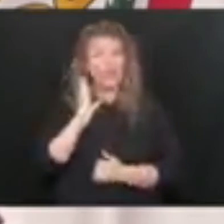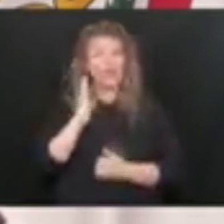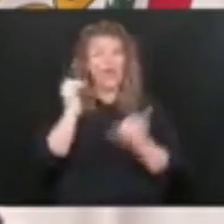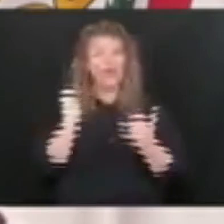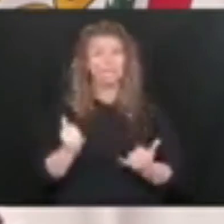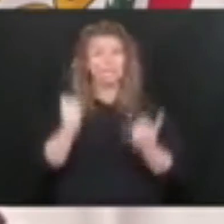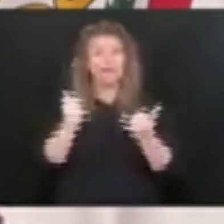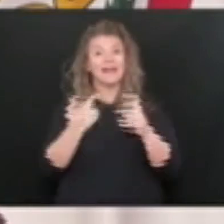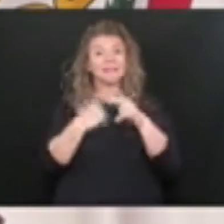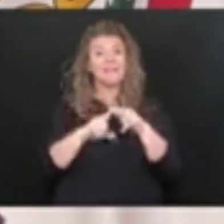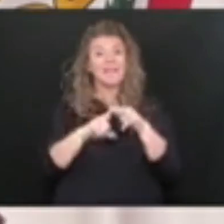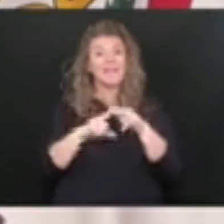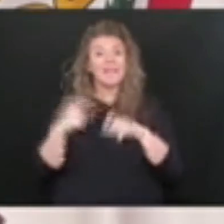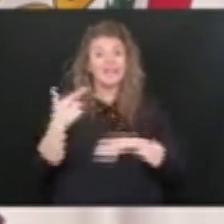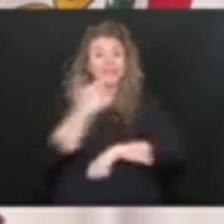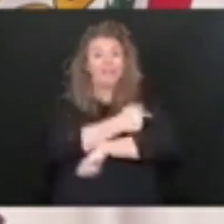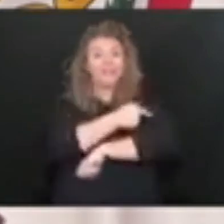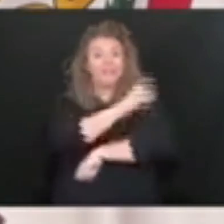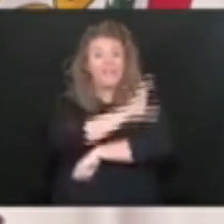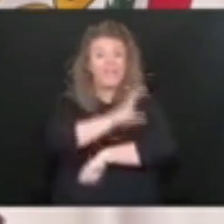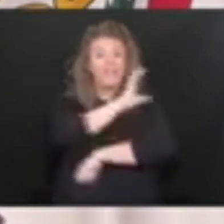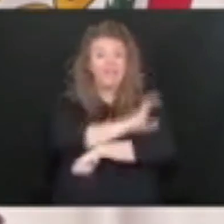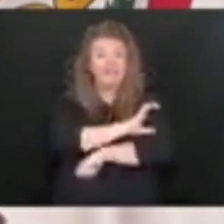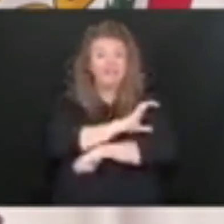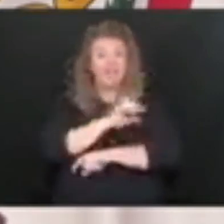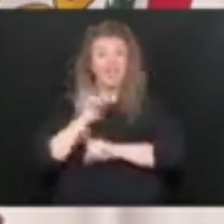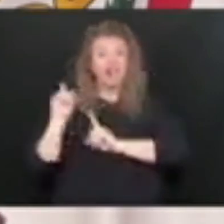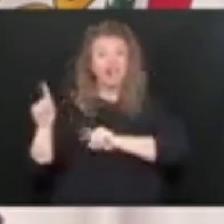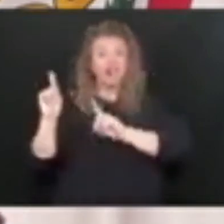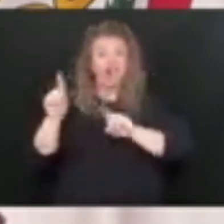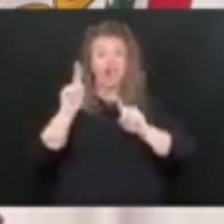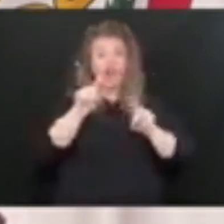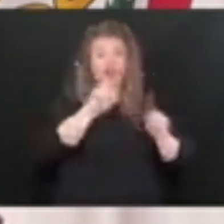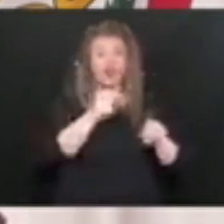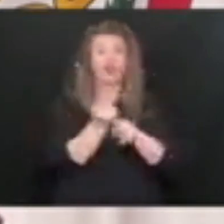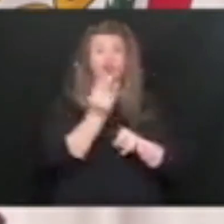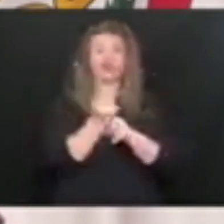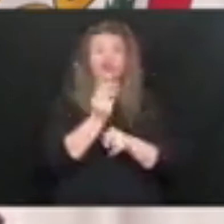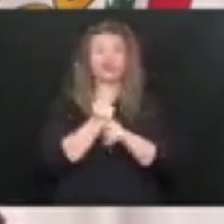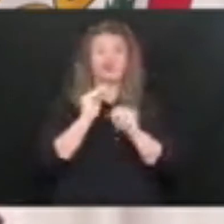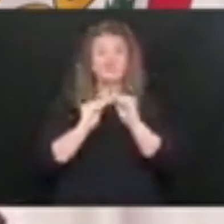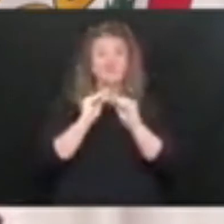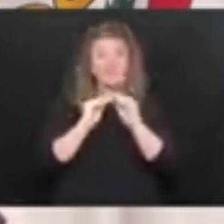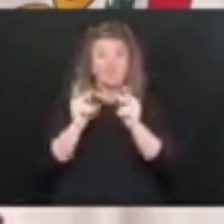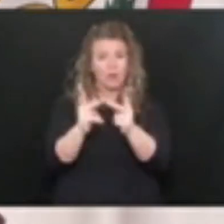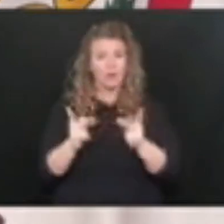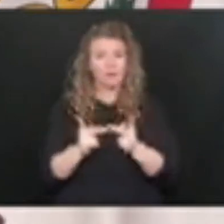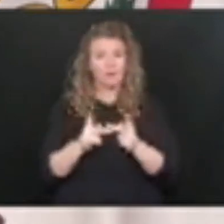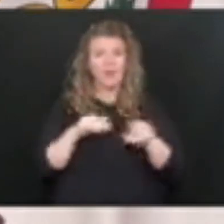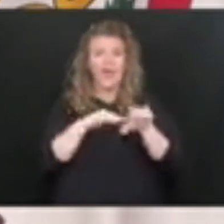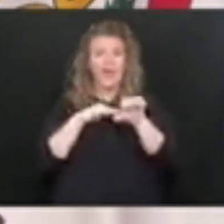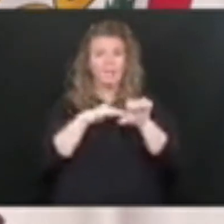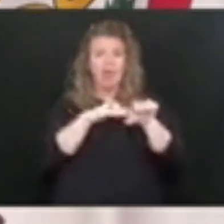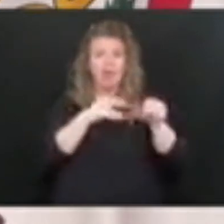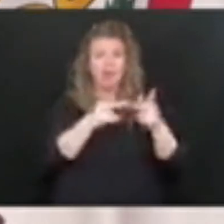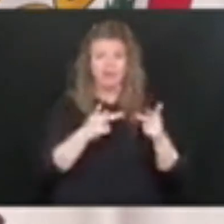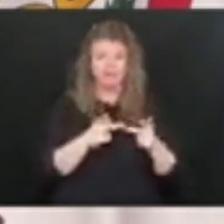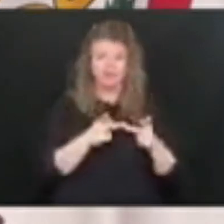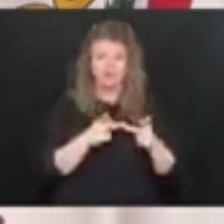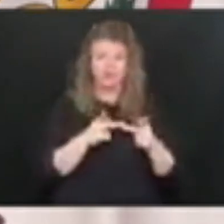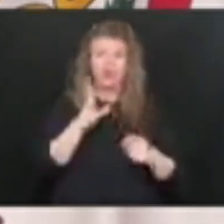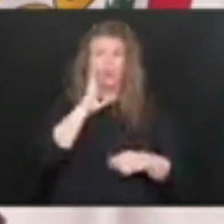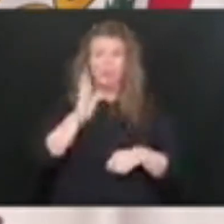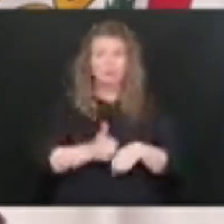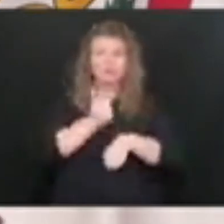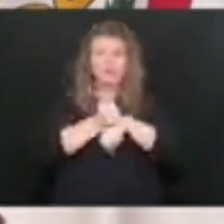begin taking the vaccine clinics to the unvaccinated by using fixed sites and mobile sites. We will set